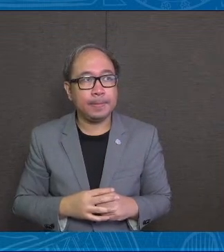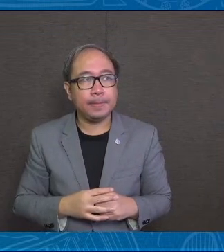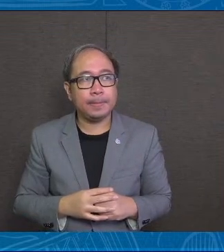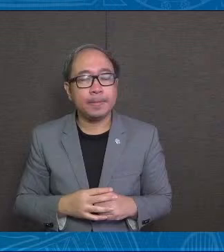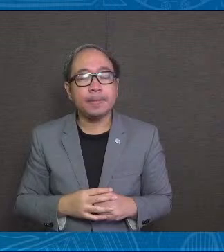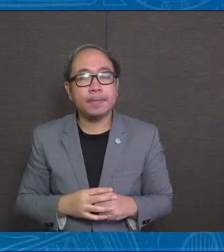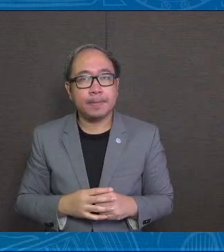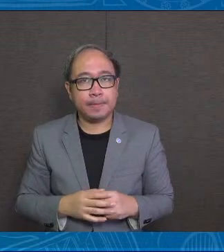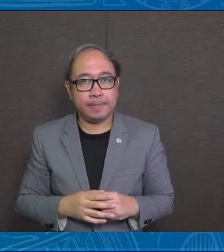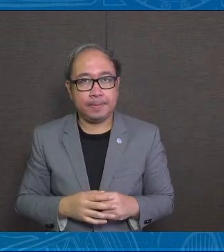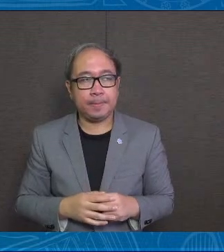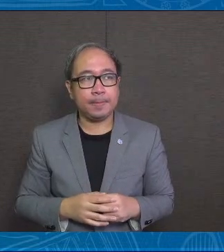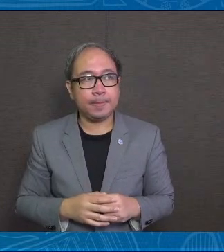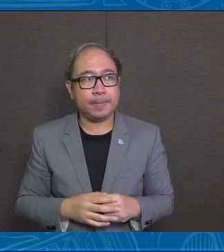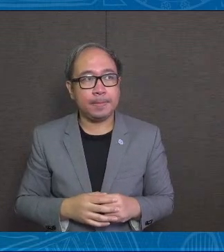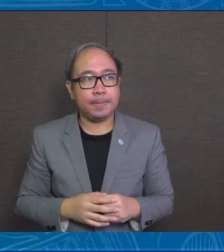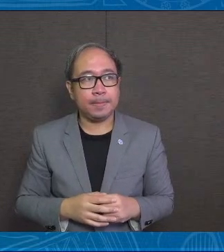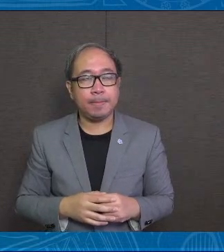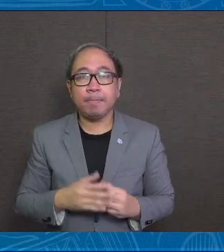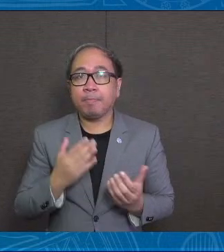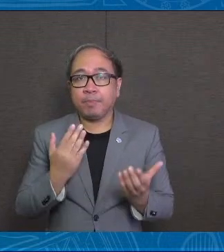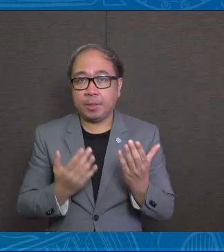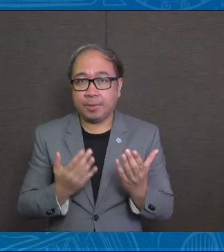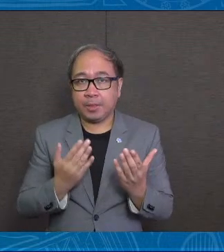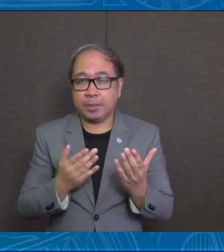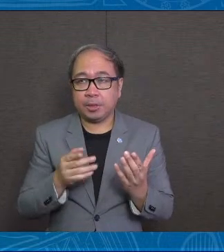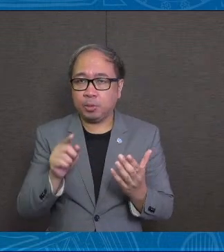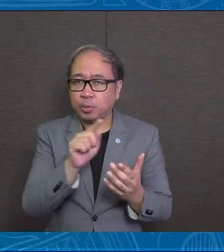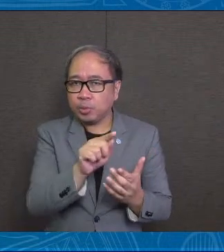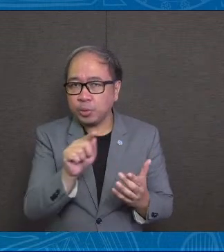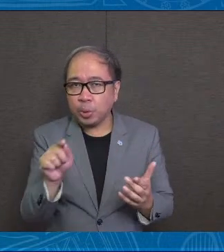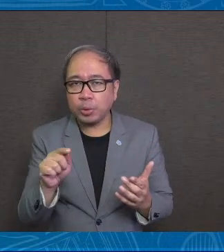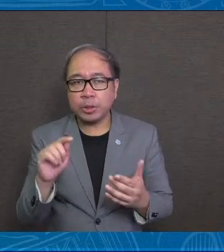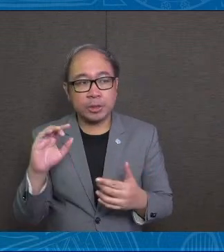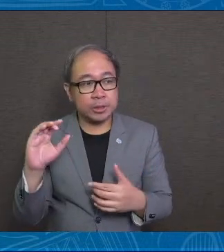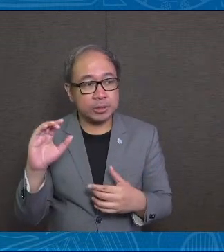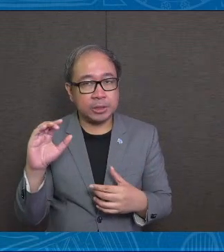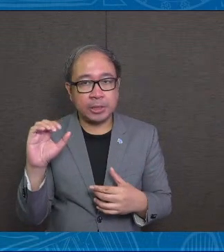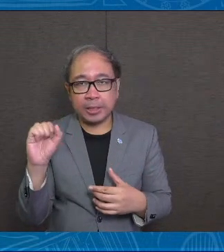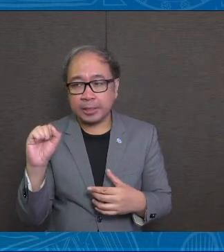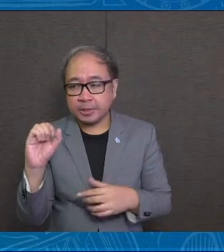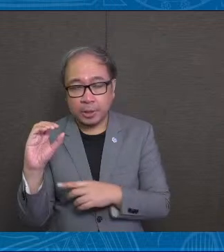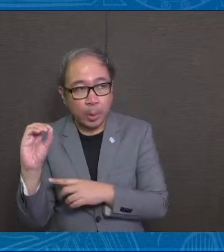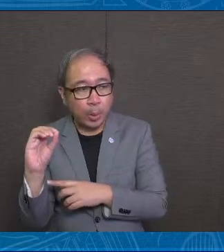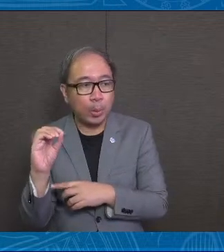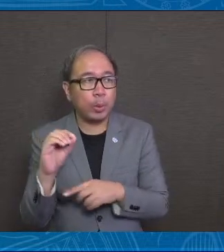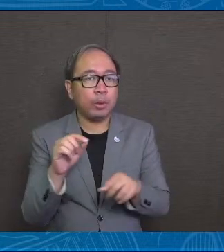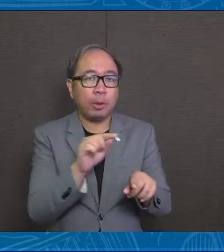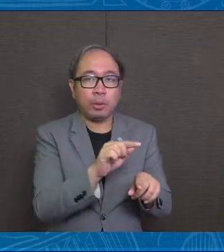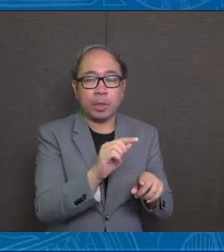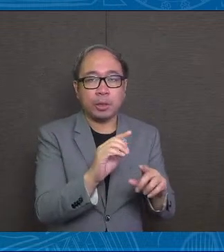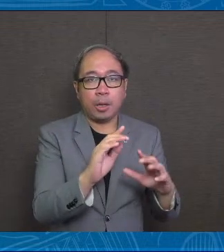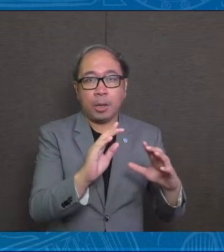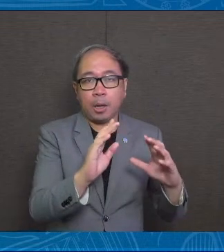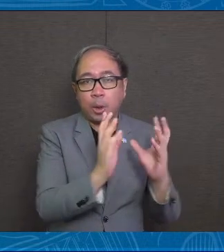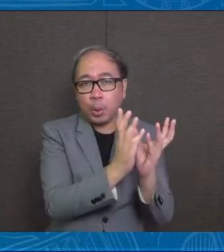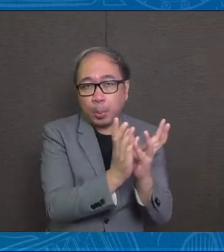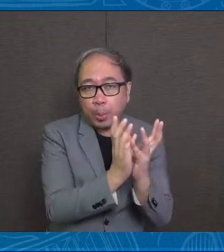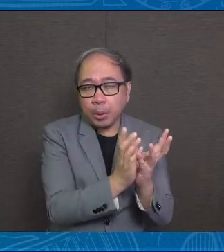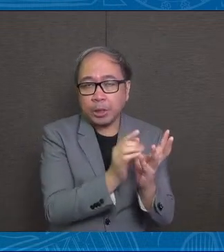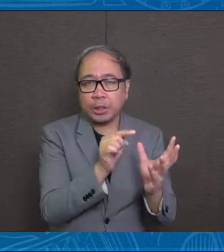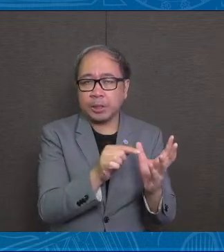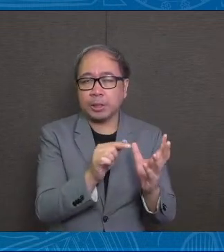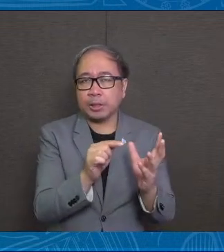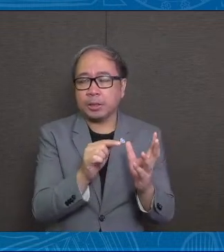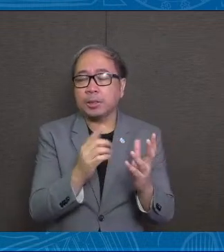Maybe just on the whole of society and CSOs and communities, and this